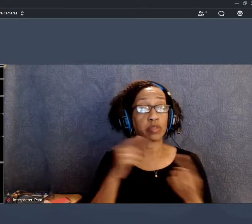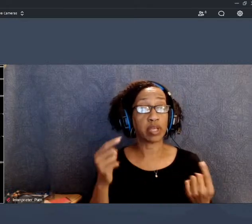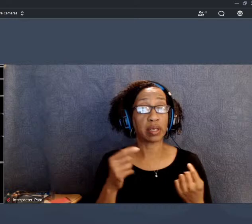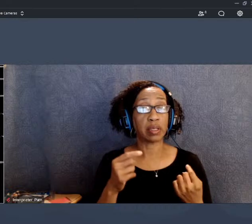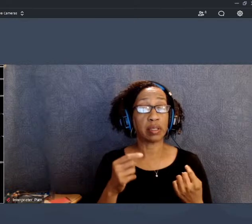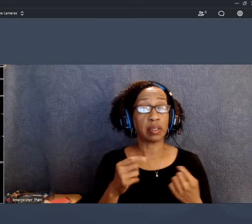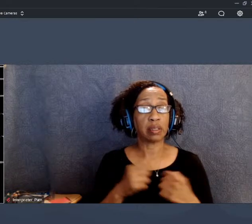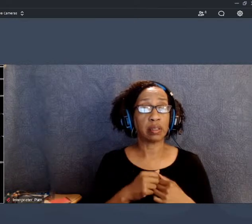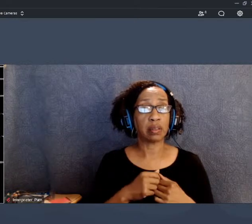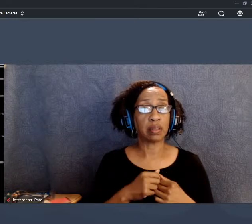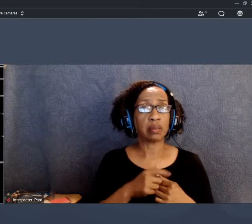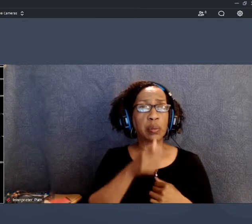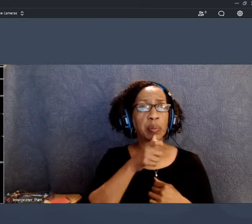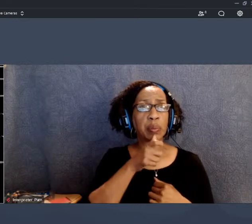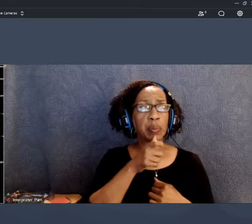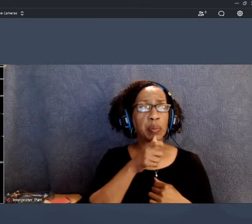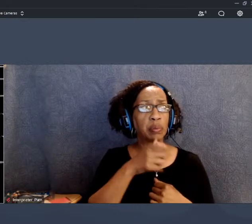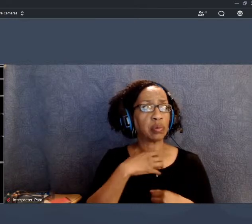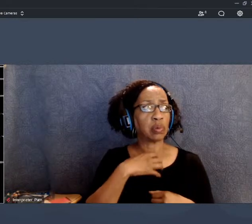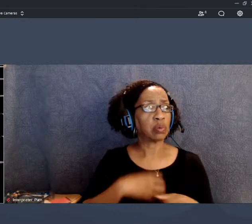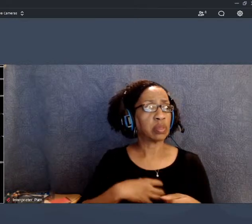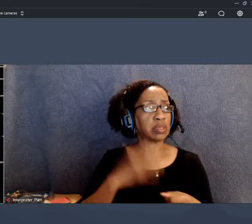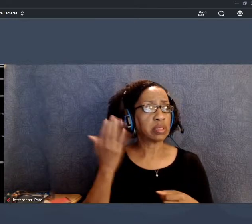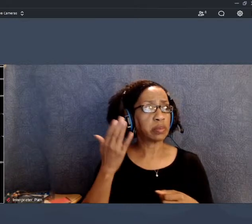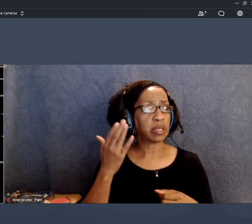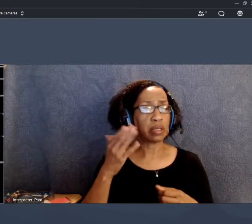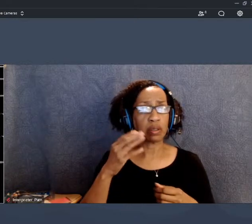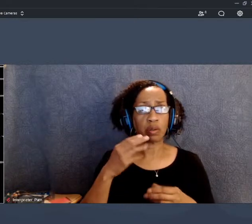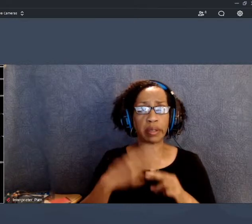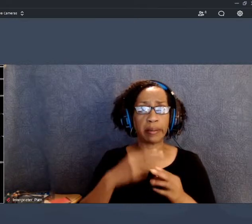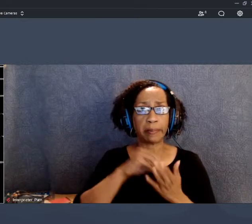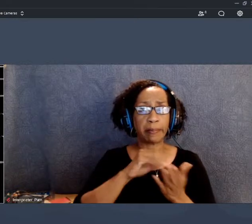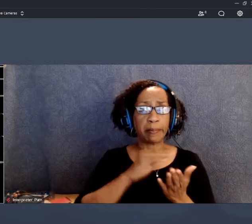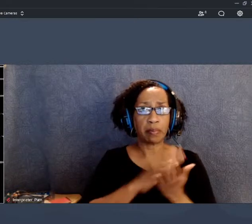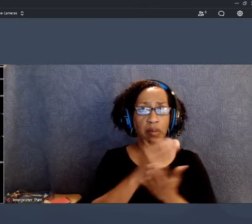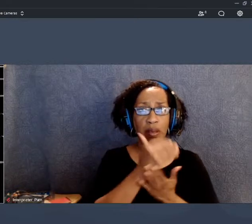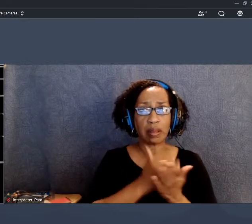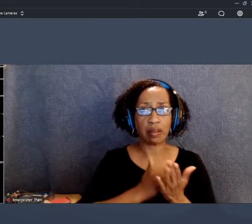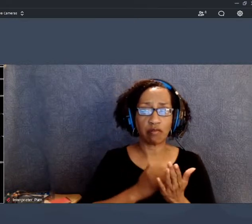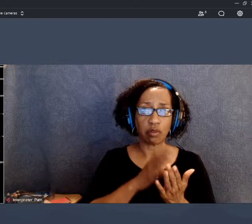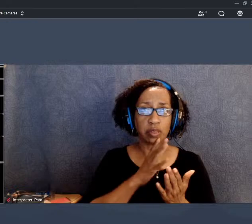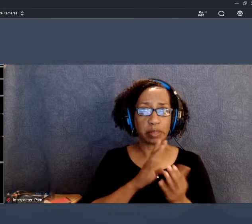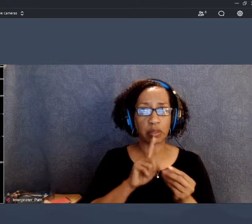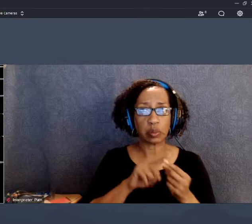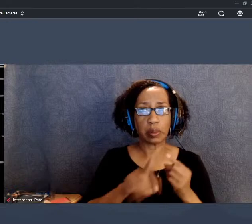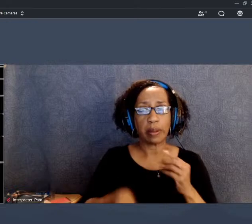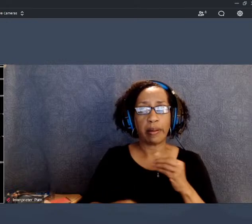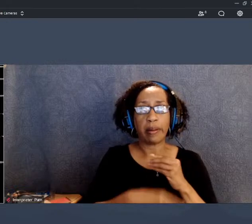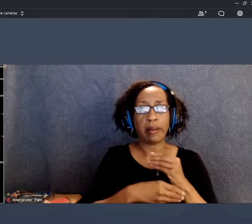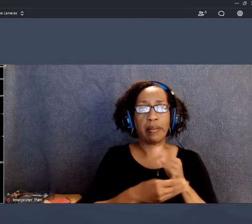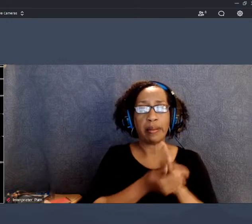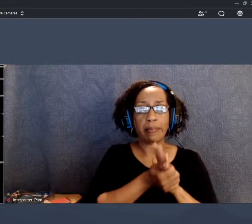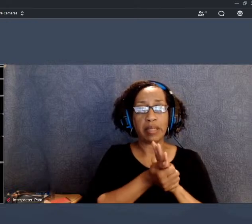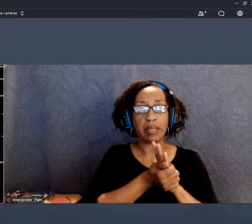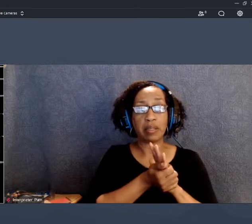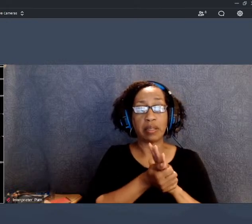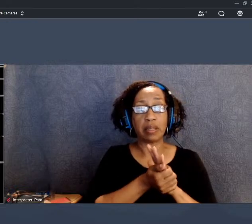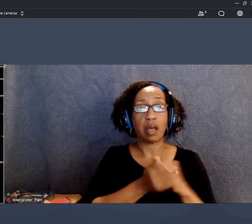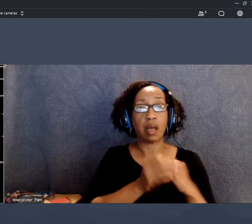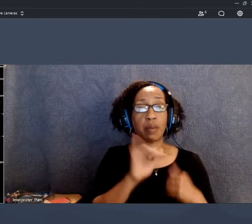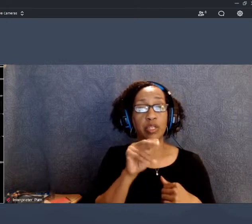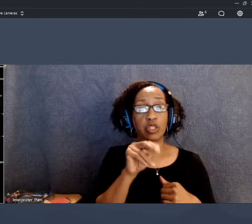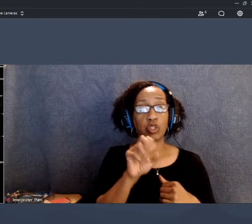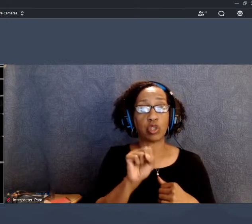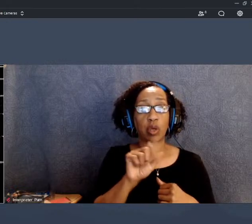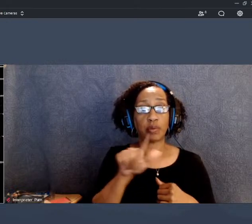Who wishes to speak? Get in the queue if you wish to speak on the amendment. Councilman Jones, you're recognized. Thank